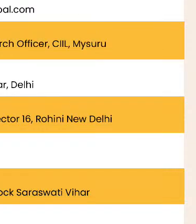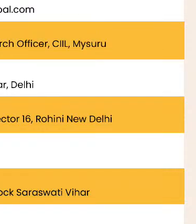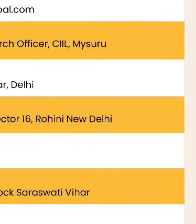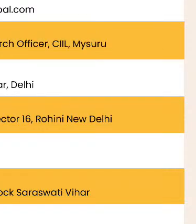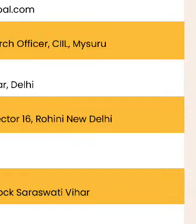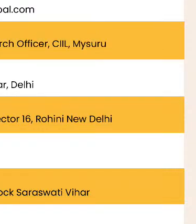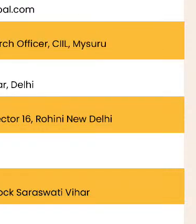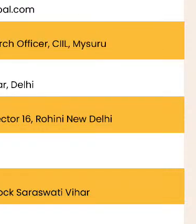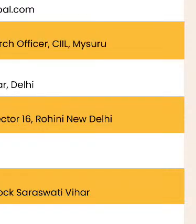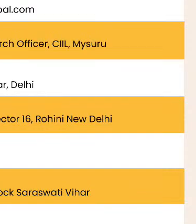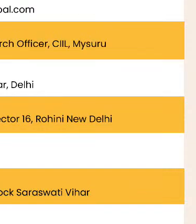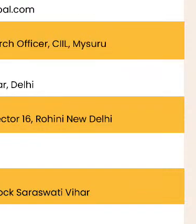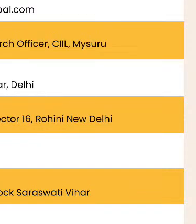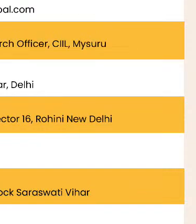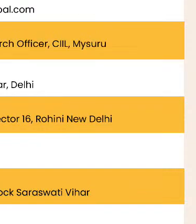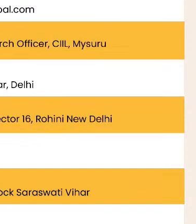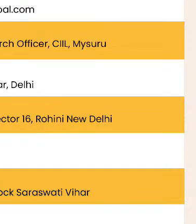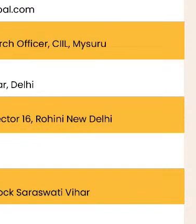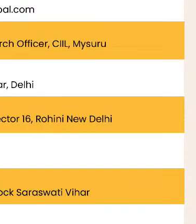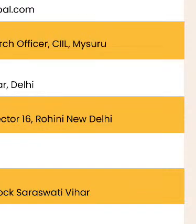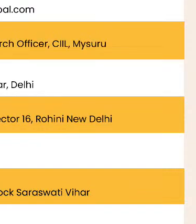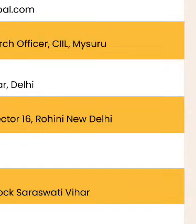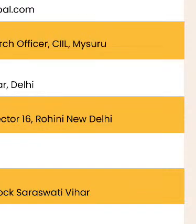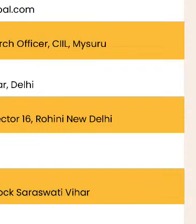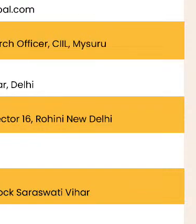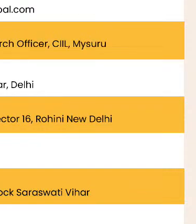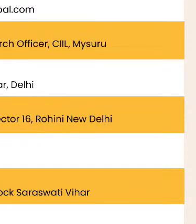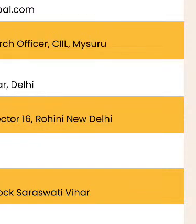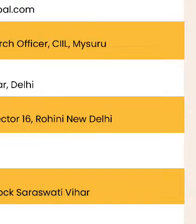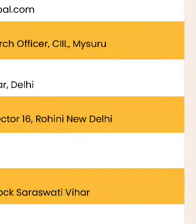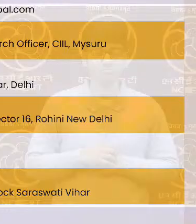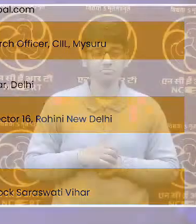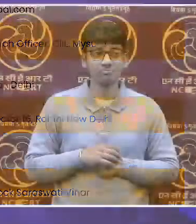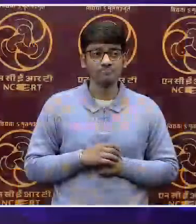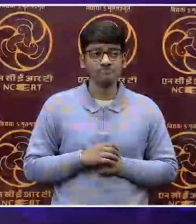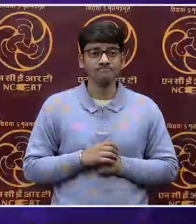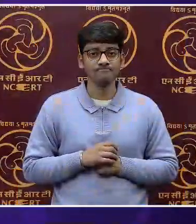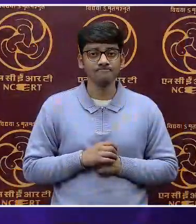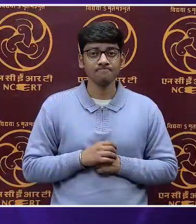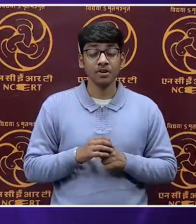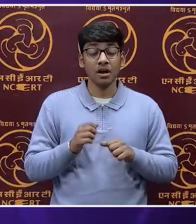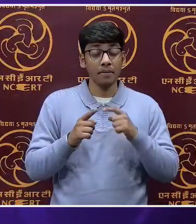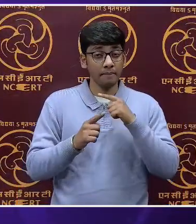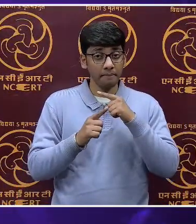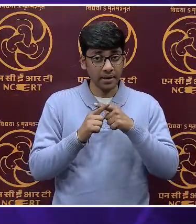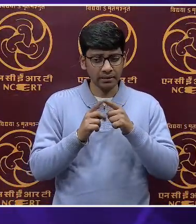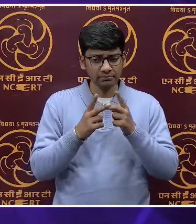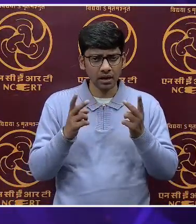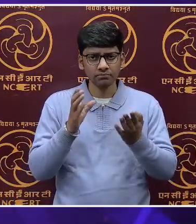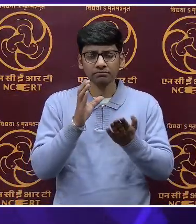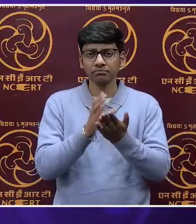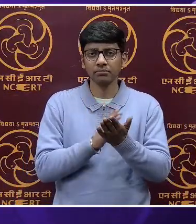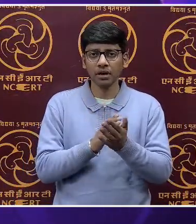to be for the subject science, and simultaneously you can watch our session Manodarpan Paricharcha, and rest of the sessions will